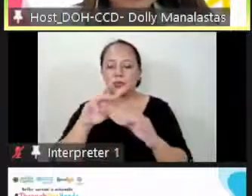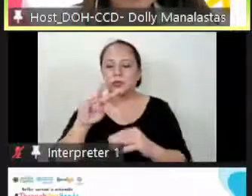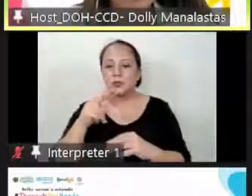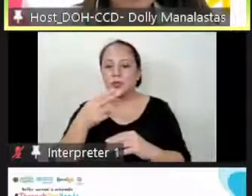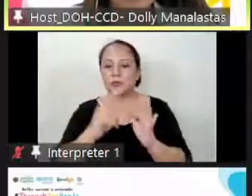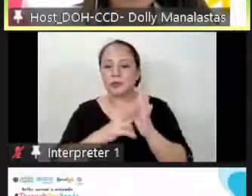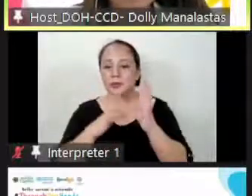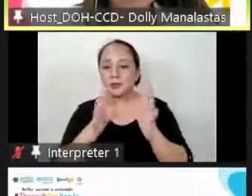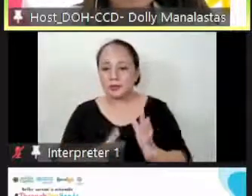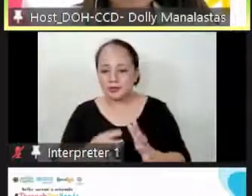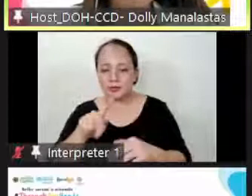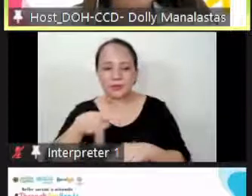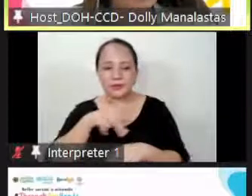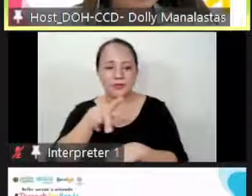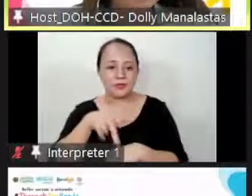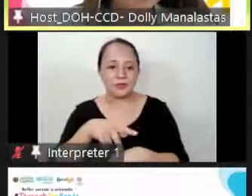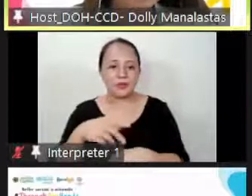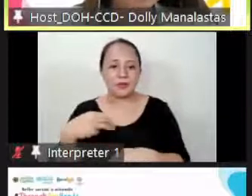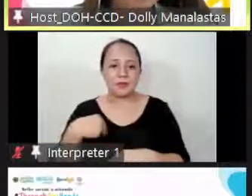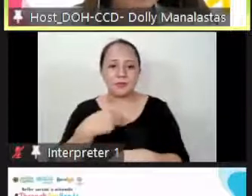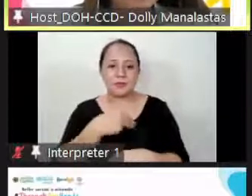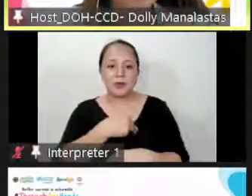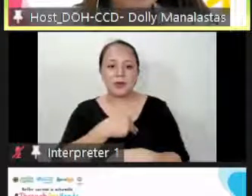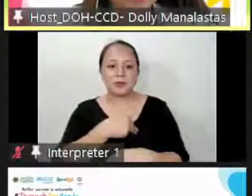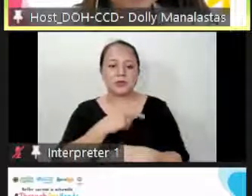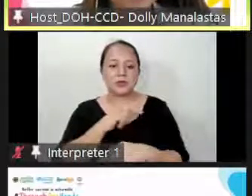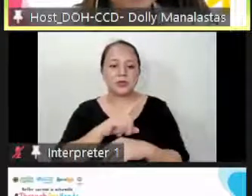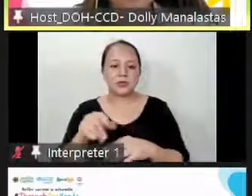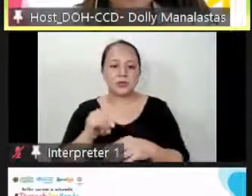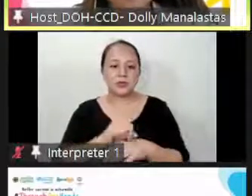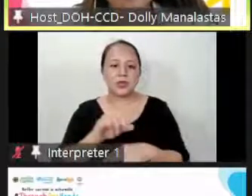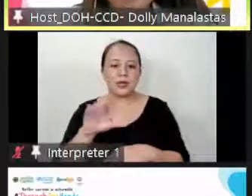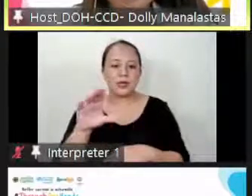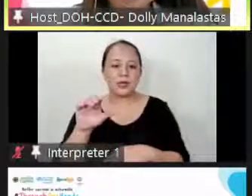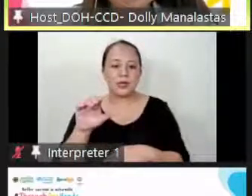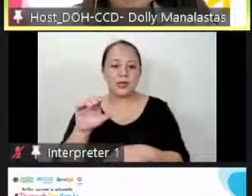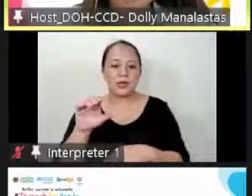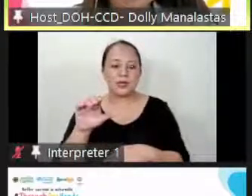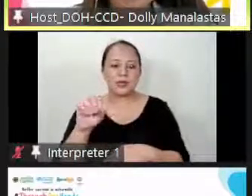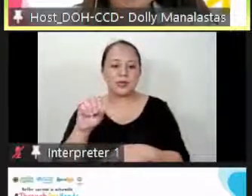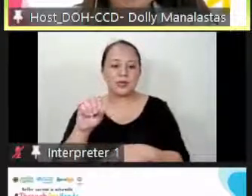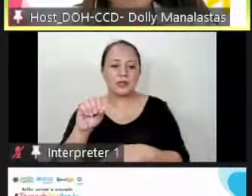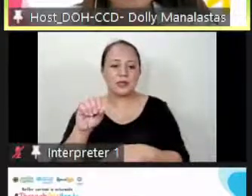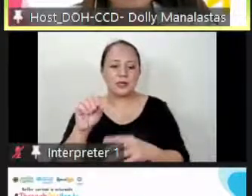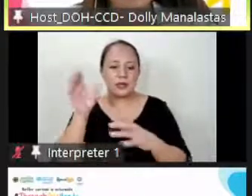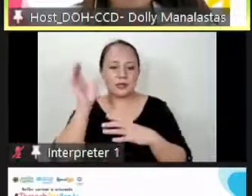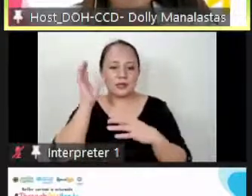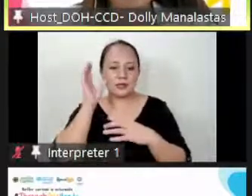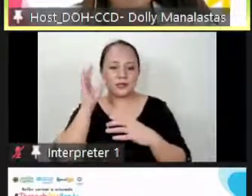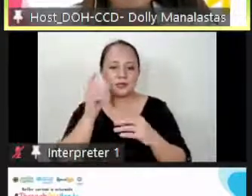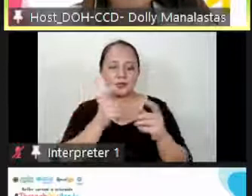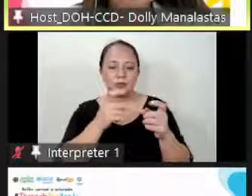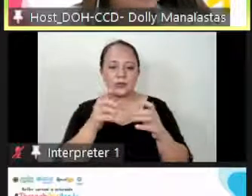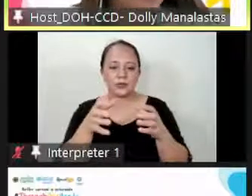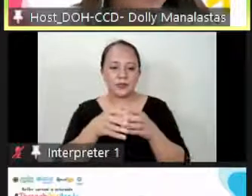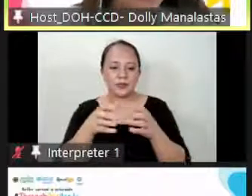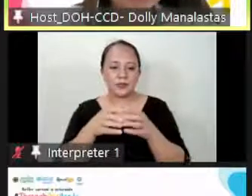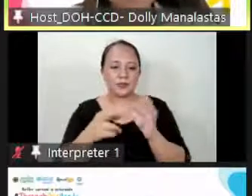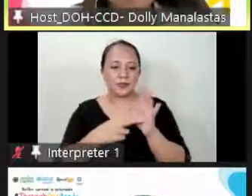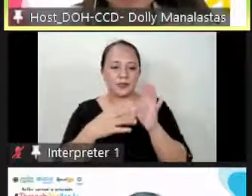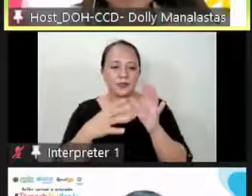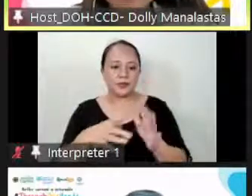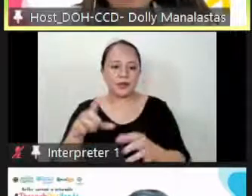Also joining us today are members of the National Integrated Cancer Control Council representing Attorney